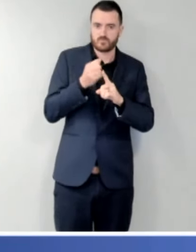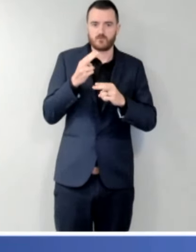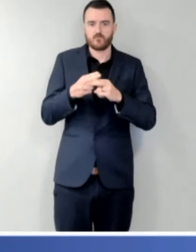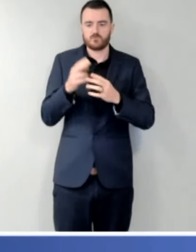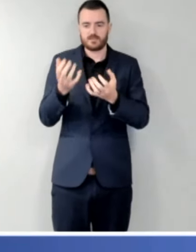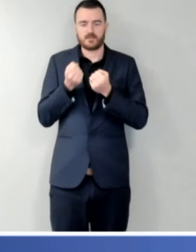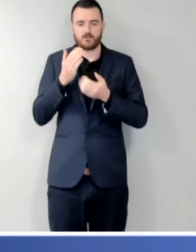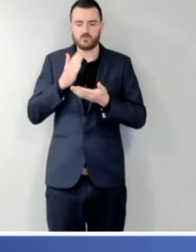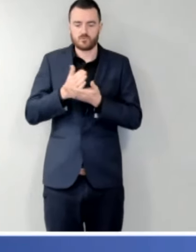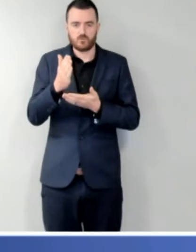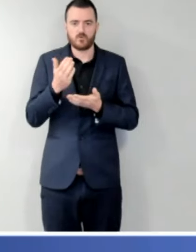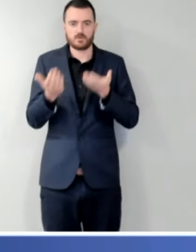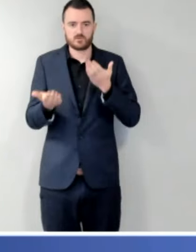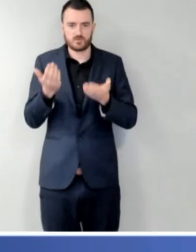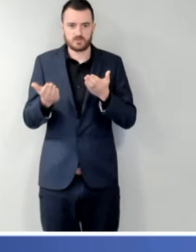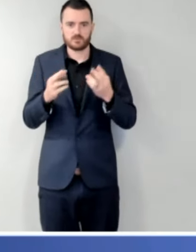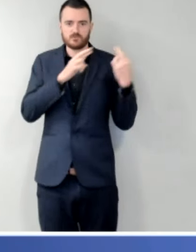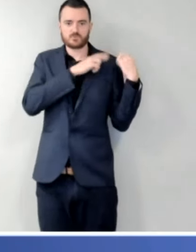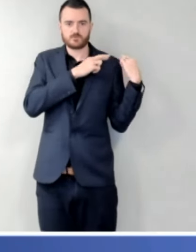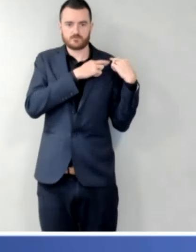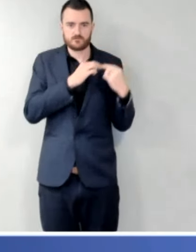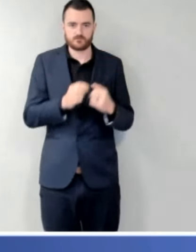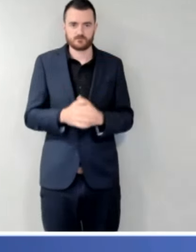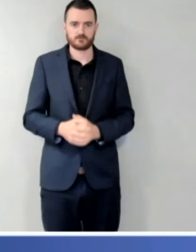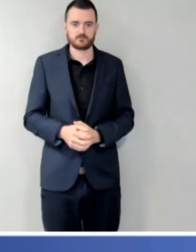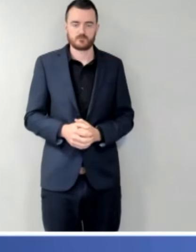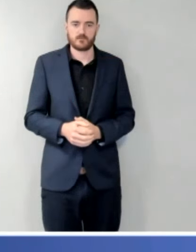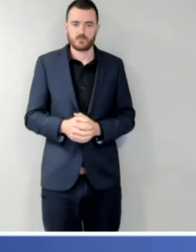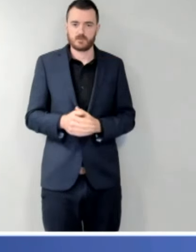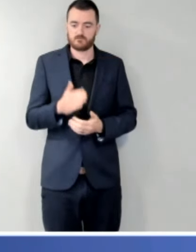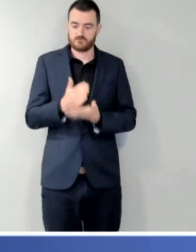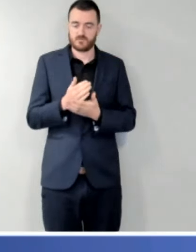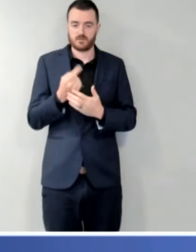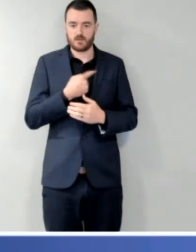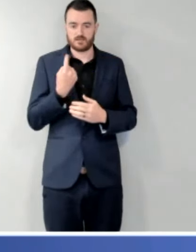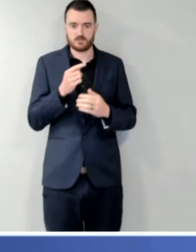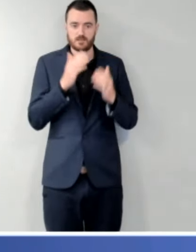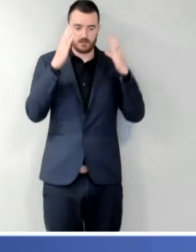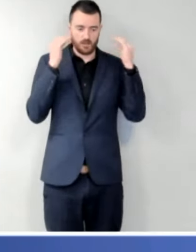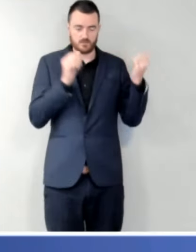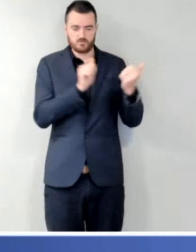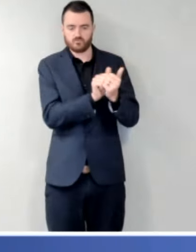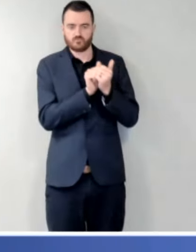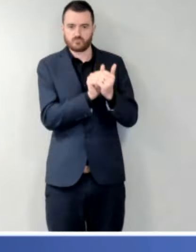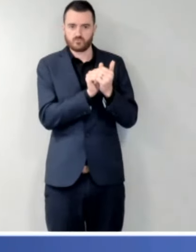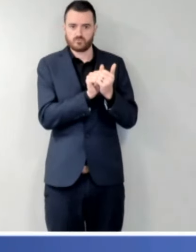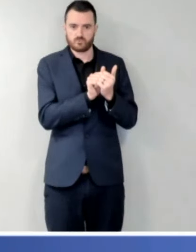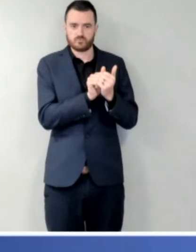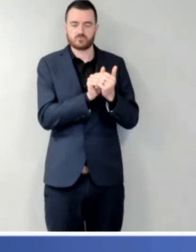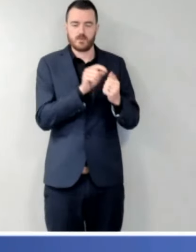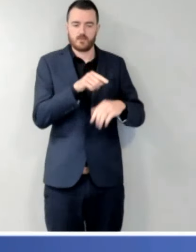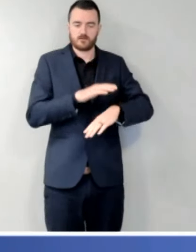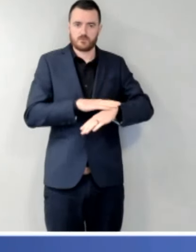and accountability. In fact, Australia and the Netherlands formed a very close bond at that time, working